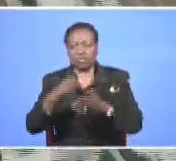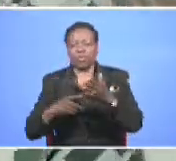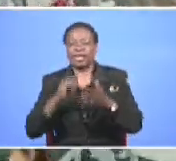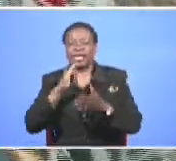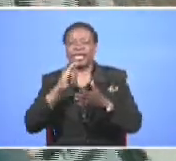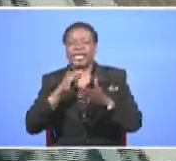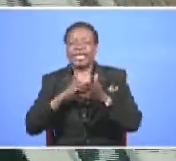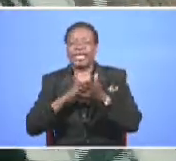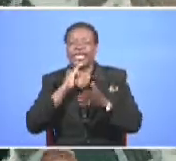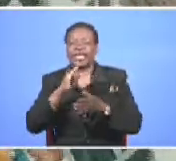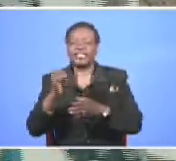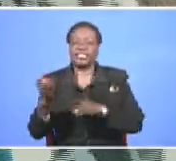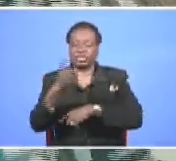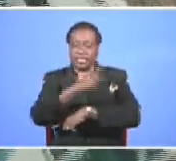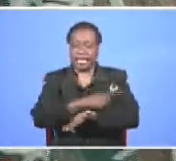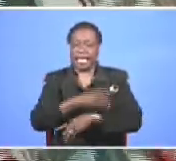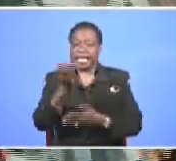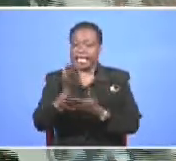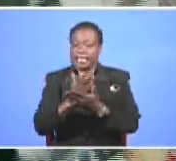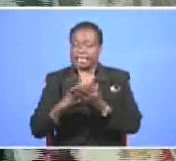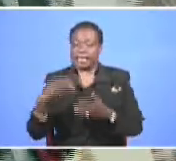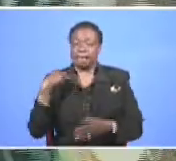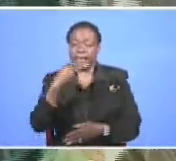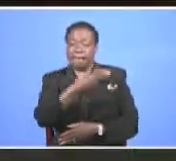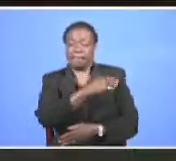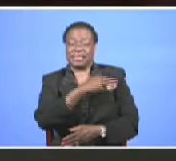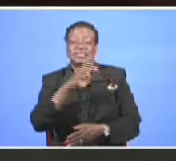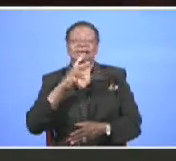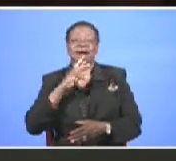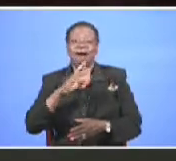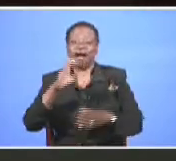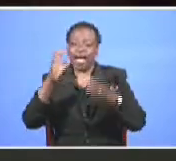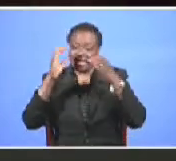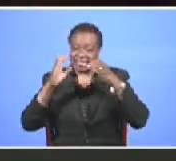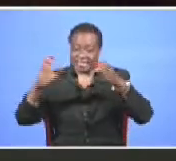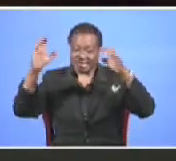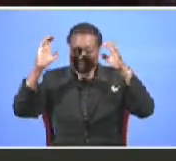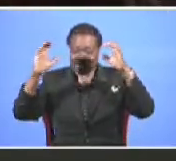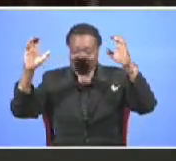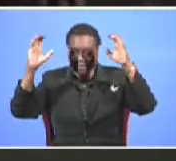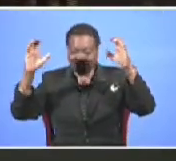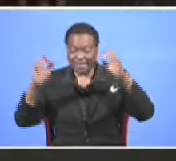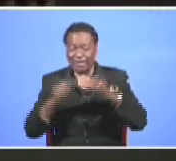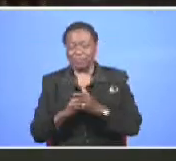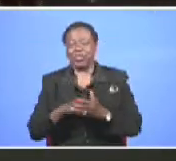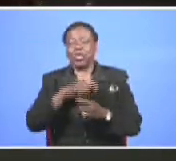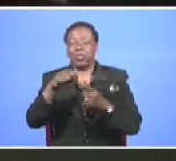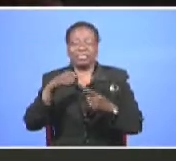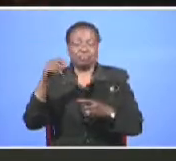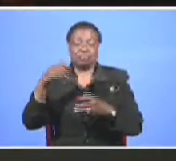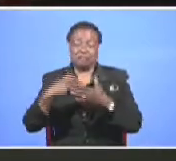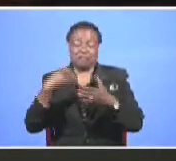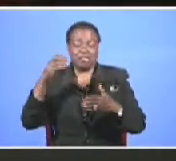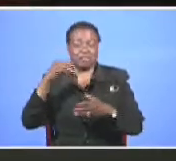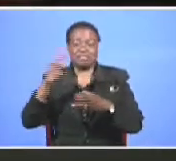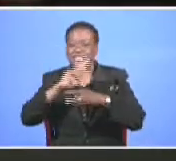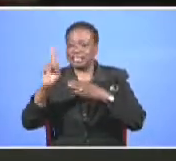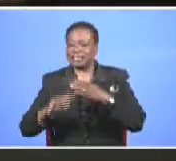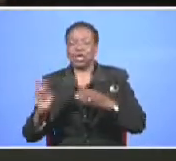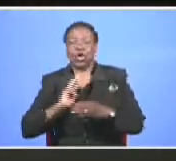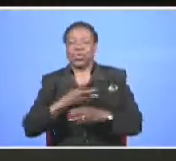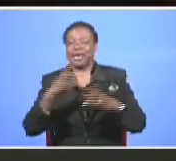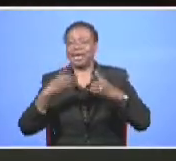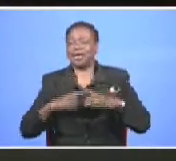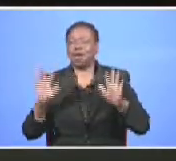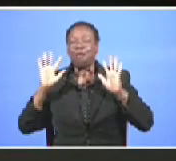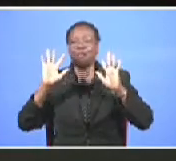some members are already celebrating. Some of our members were very exuberant last night when they heard the results. And we had a good time last night and they